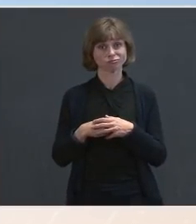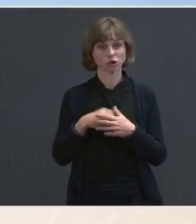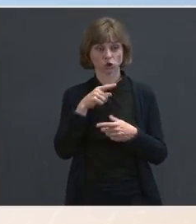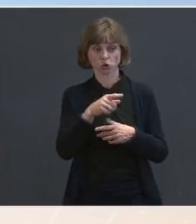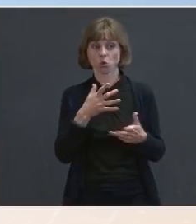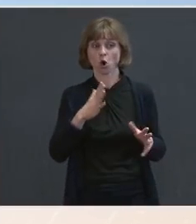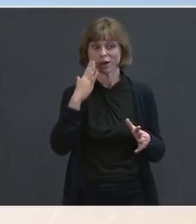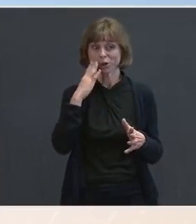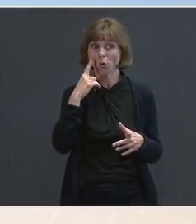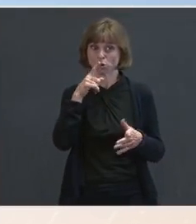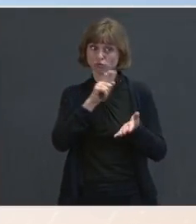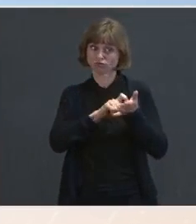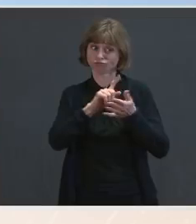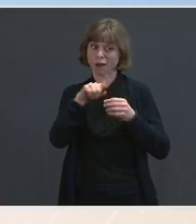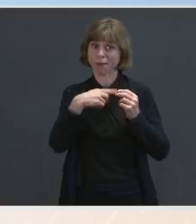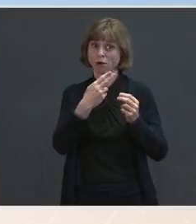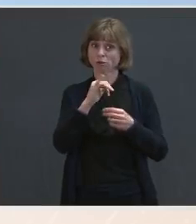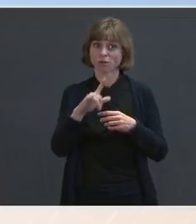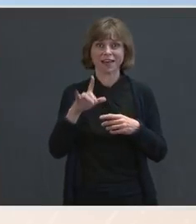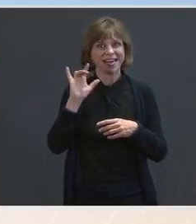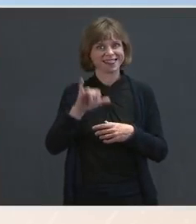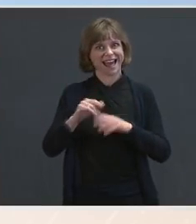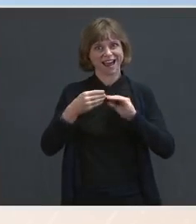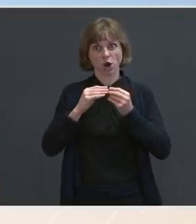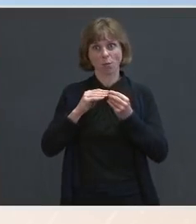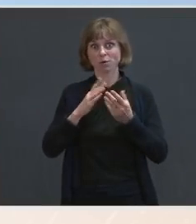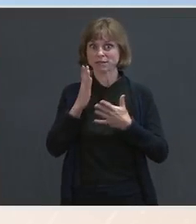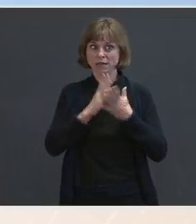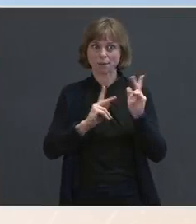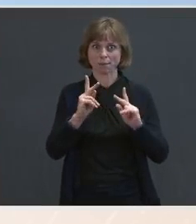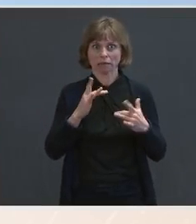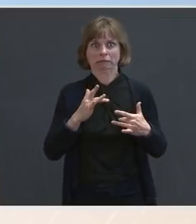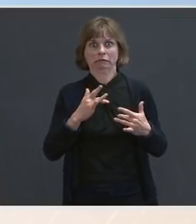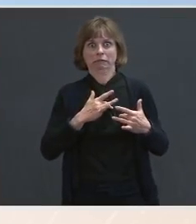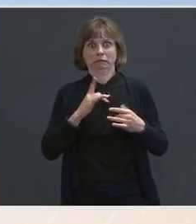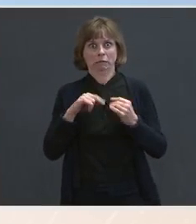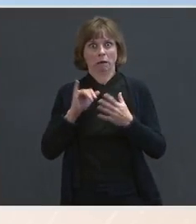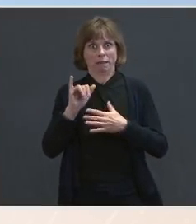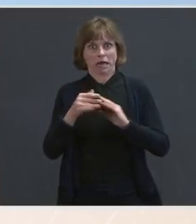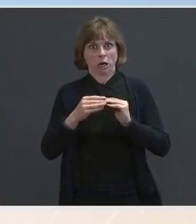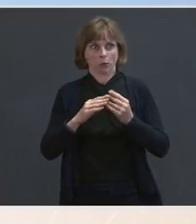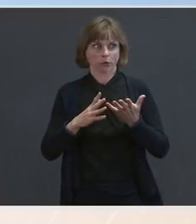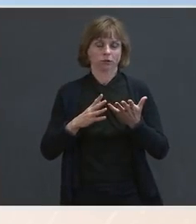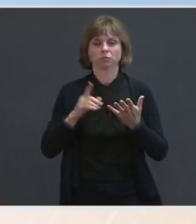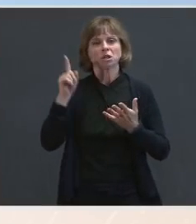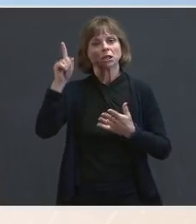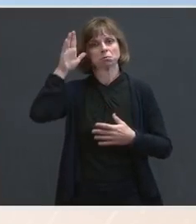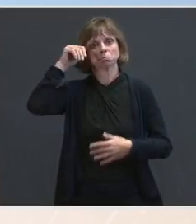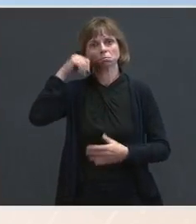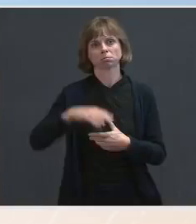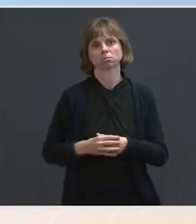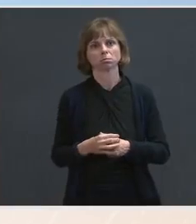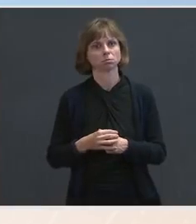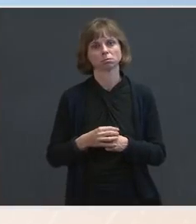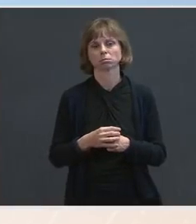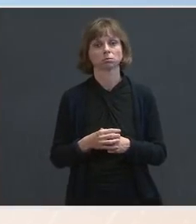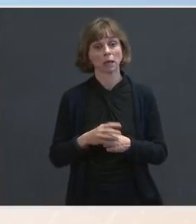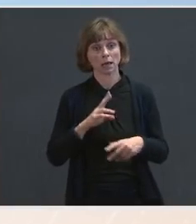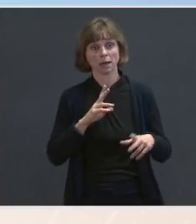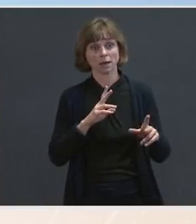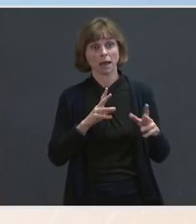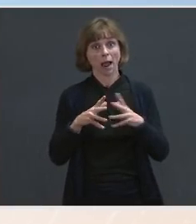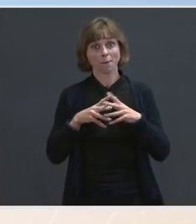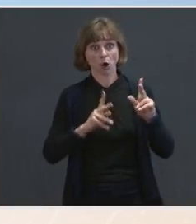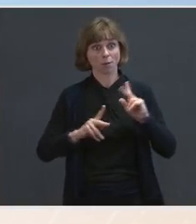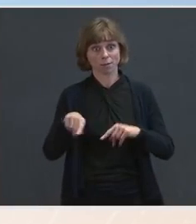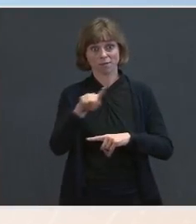that was a size that some expressed concern about. He has been unmovable about his view that Americans who need help the most